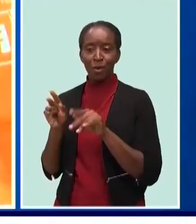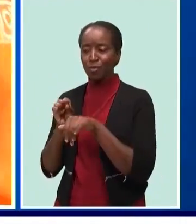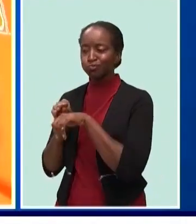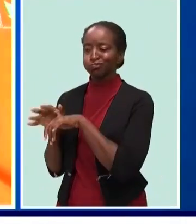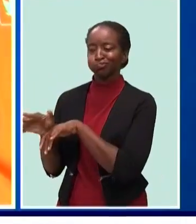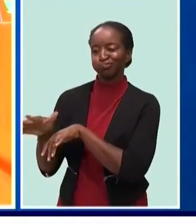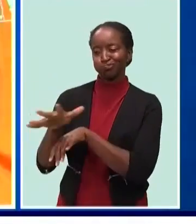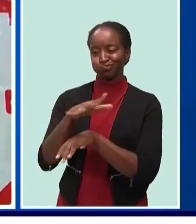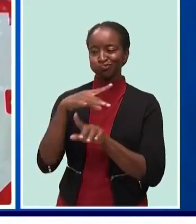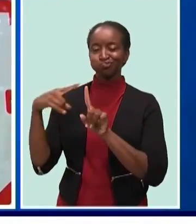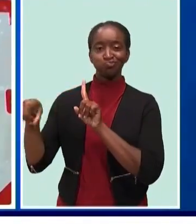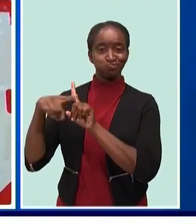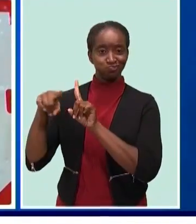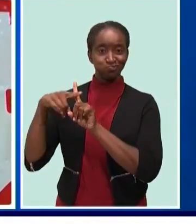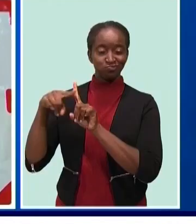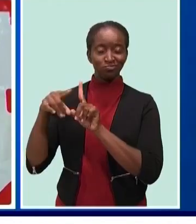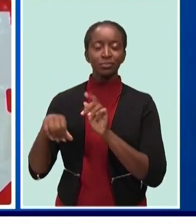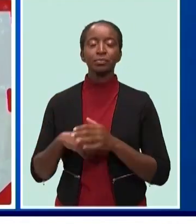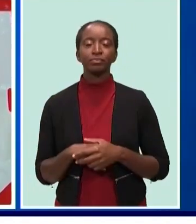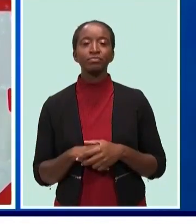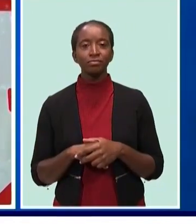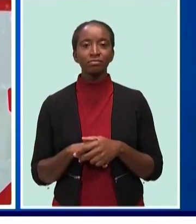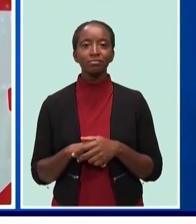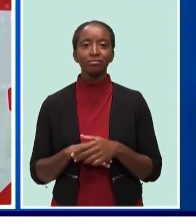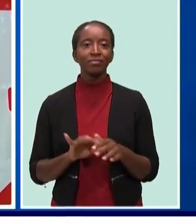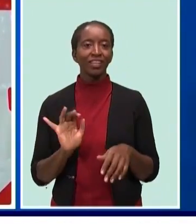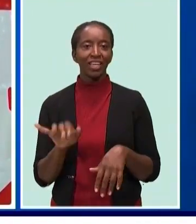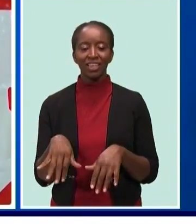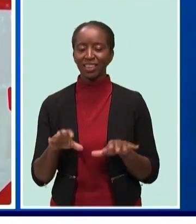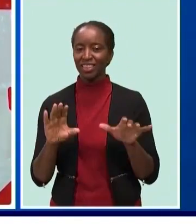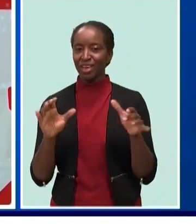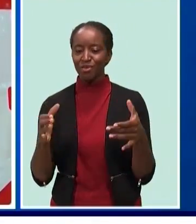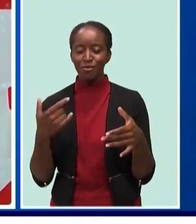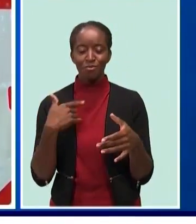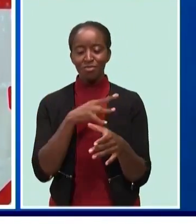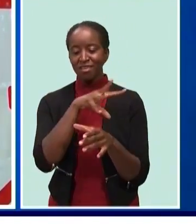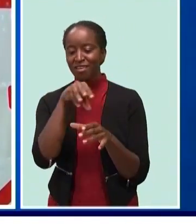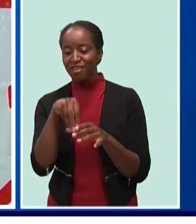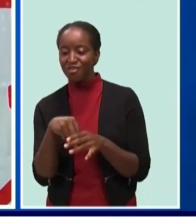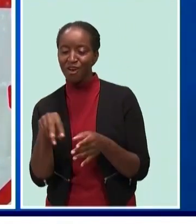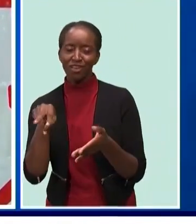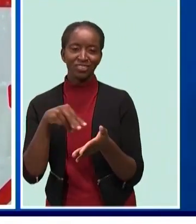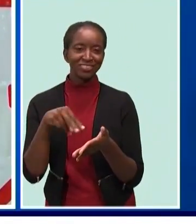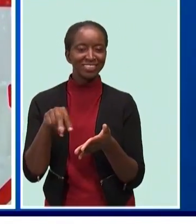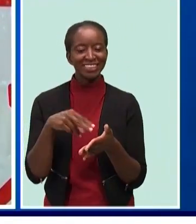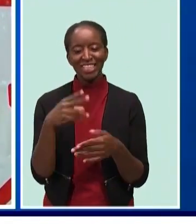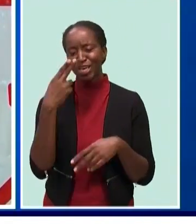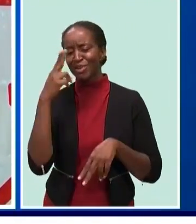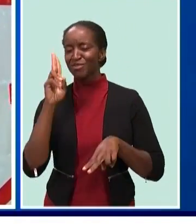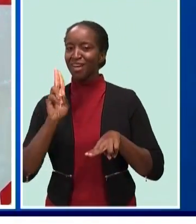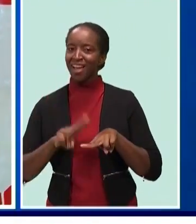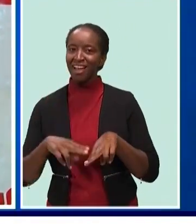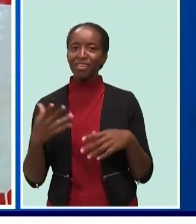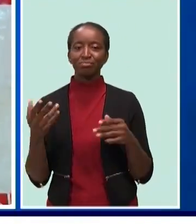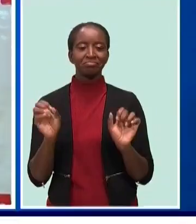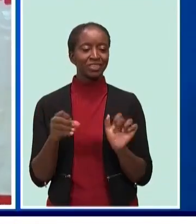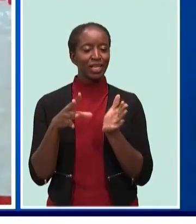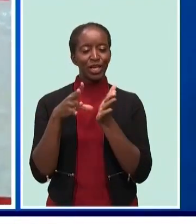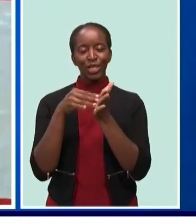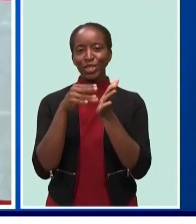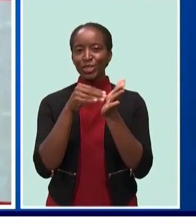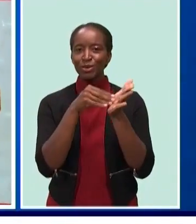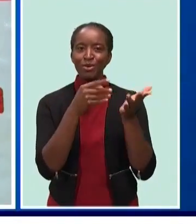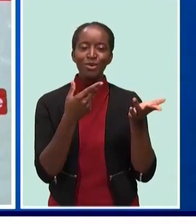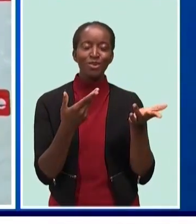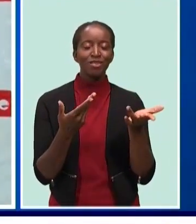to the messages. Dance for Life is an experience, it's fun. It has been a lot of knowledge about how to keep